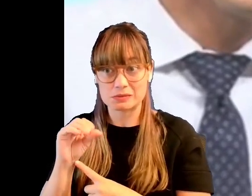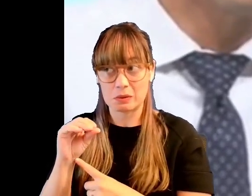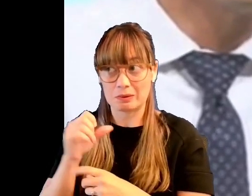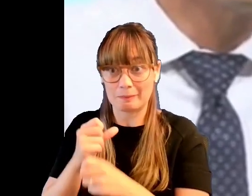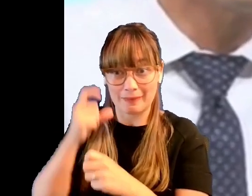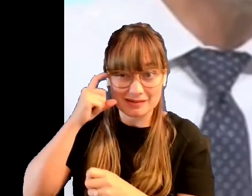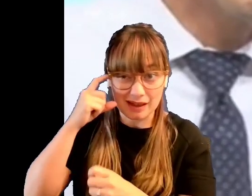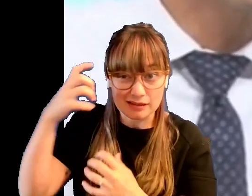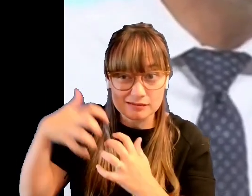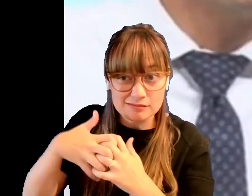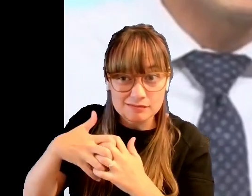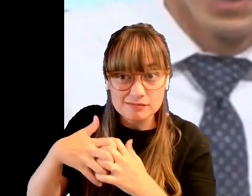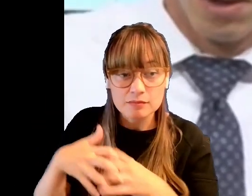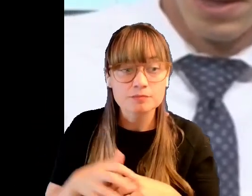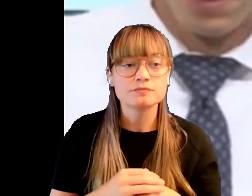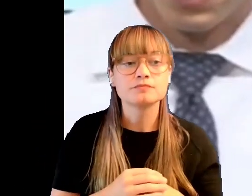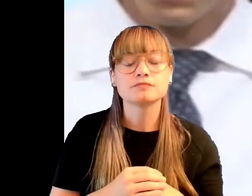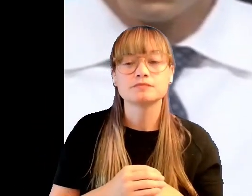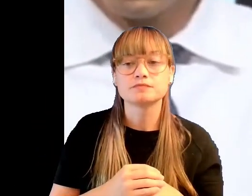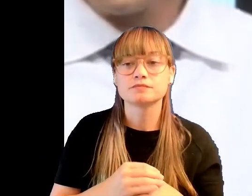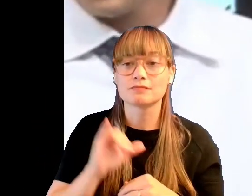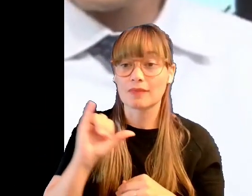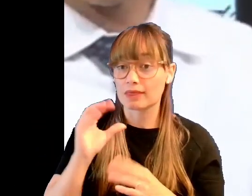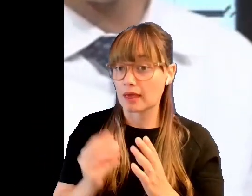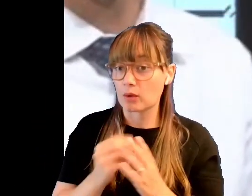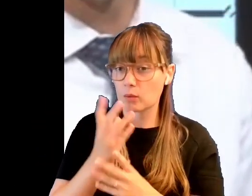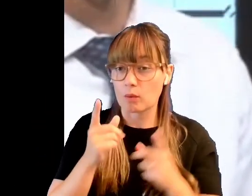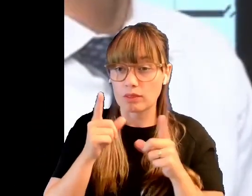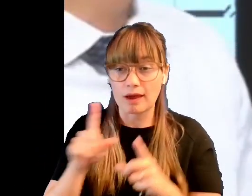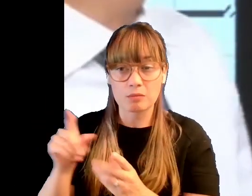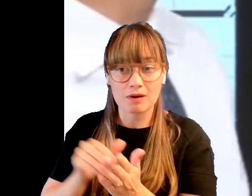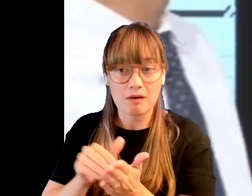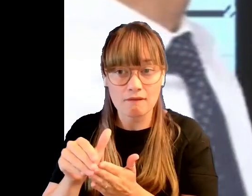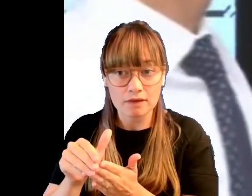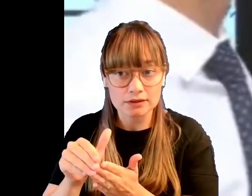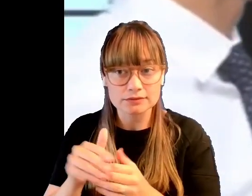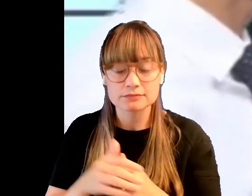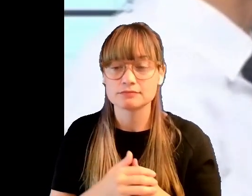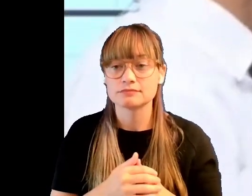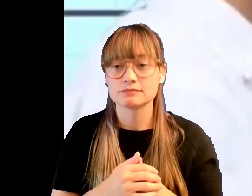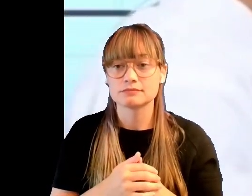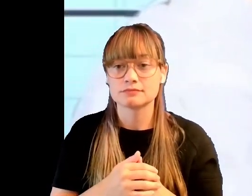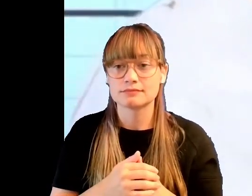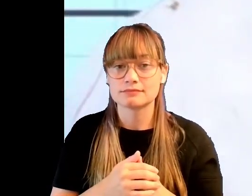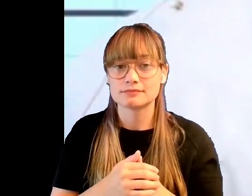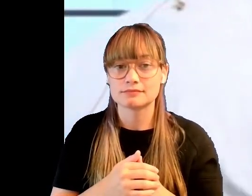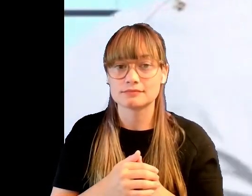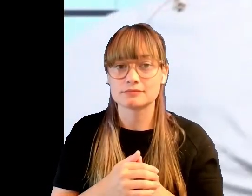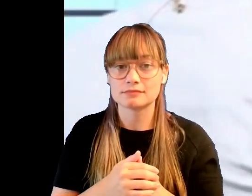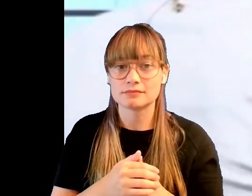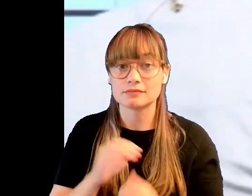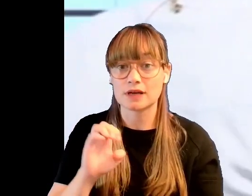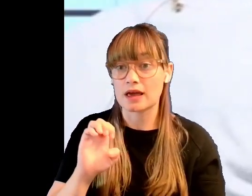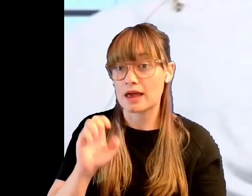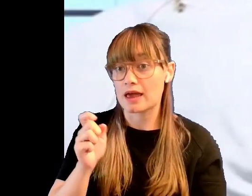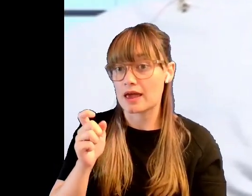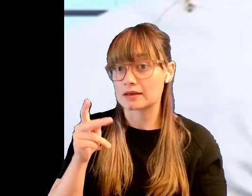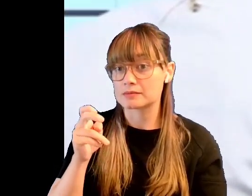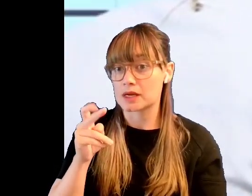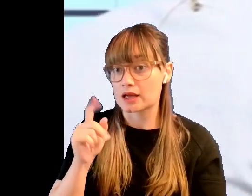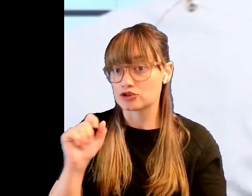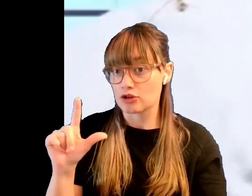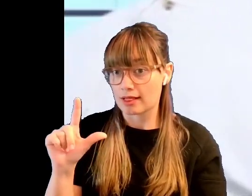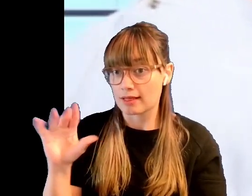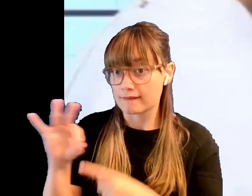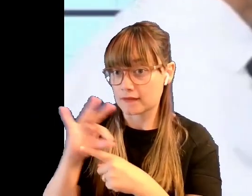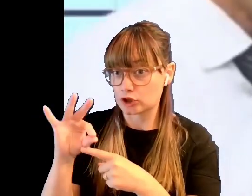Exponential growth happens frequently in our lives. Exponential functions also happen frequently. If you